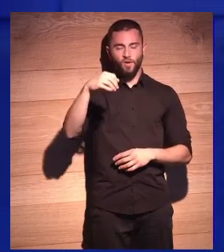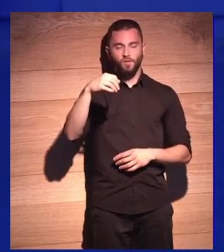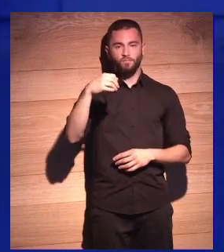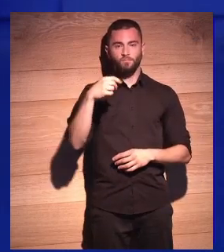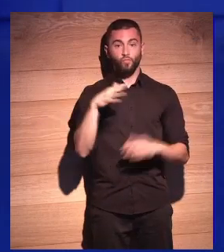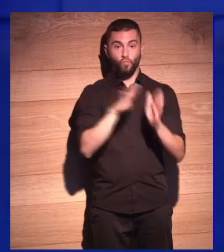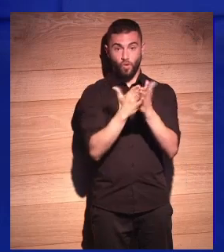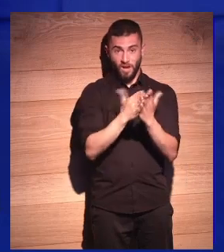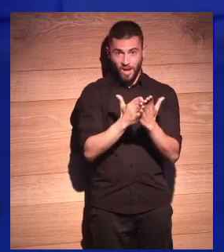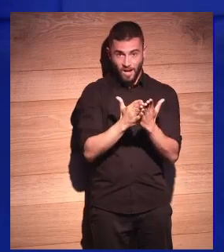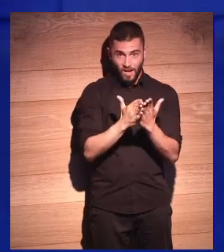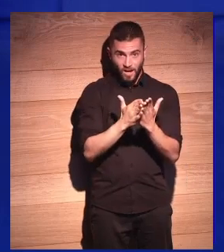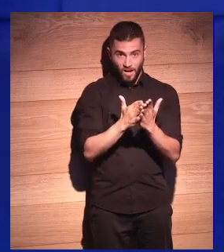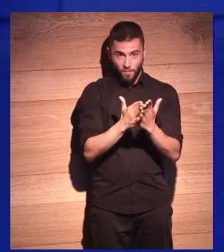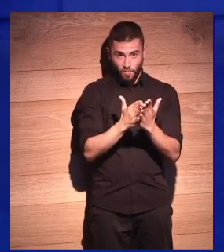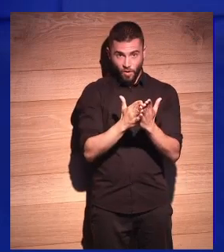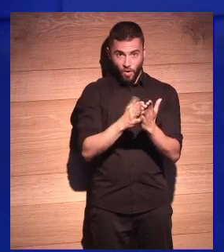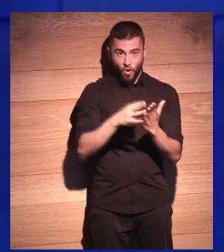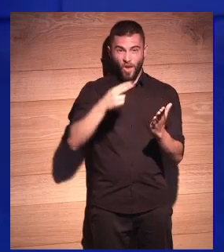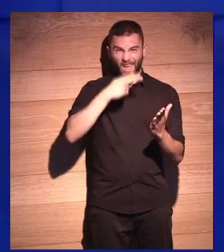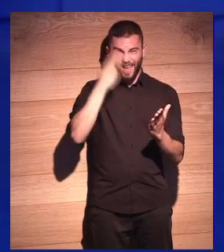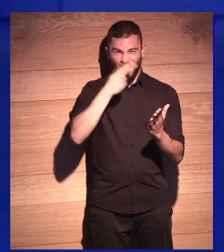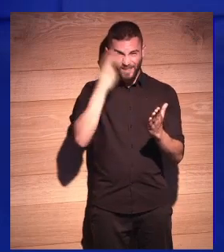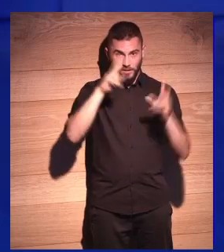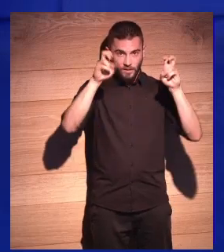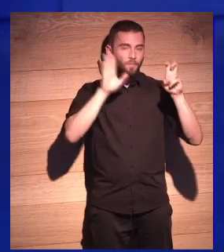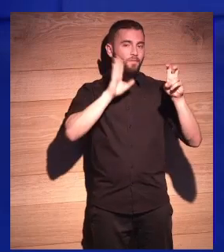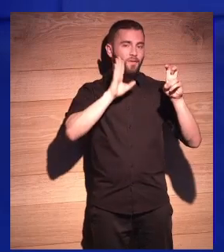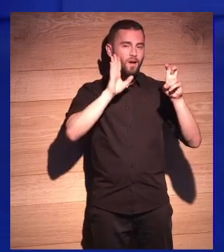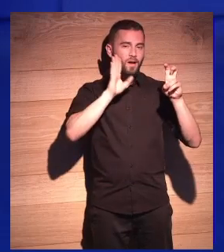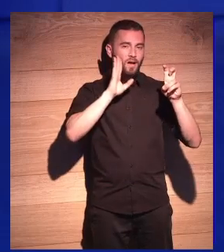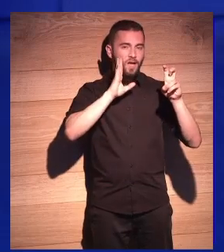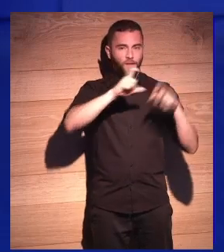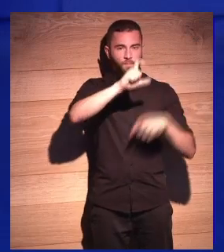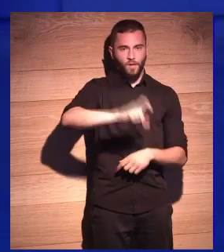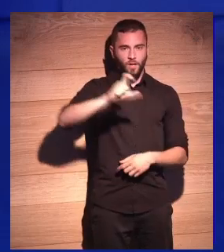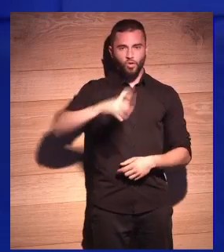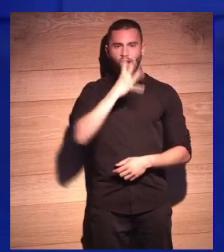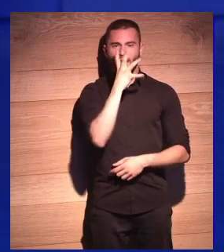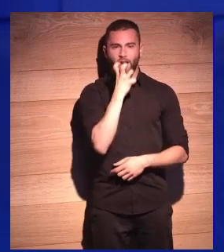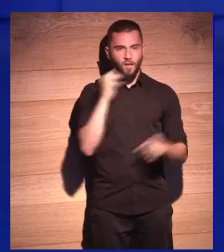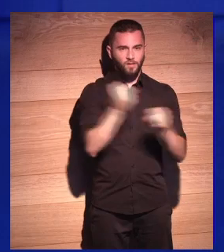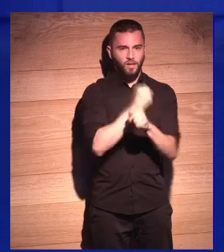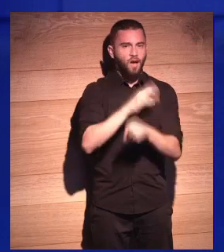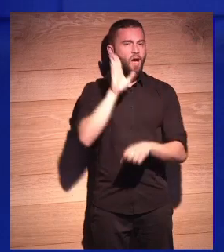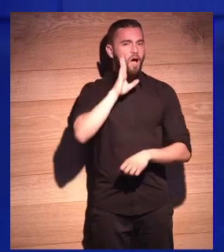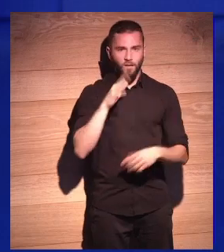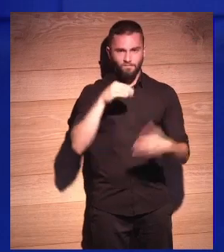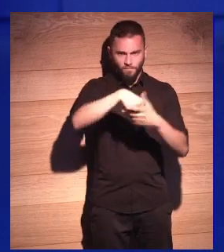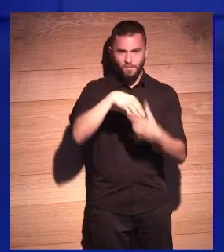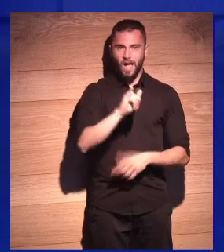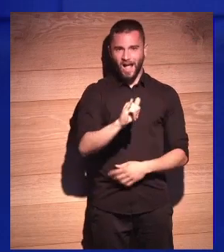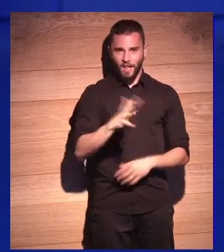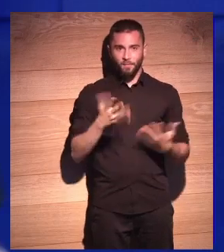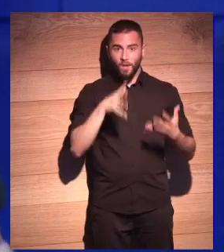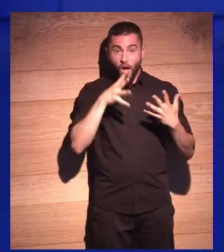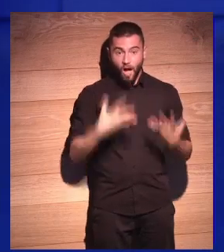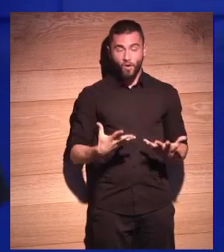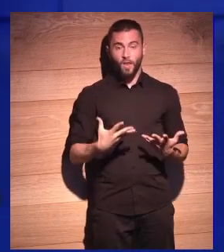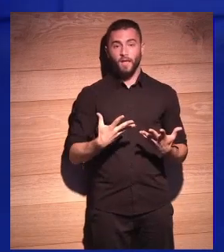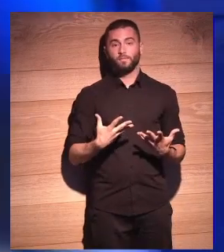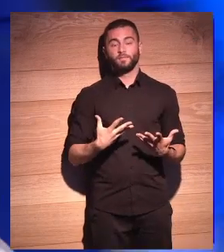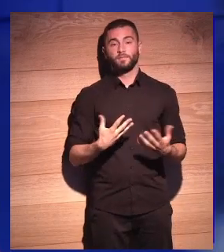Hemet has a very interesting book about it, and there are serious people working on it, but works that